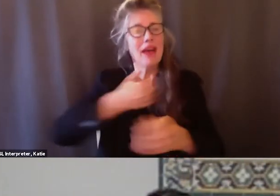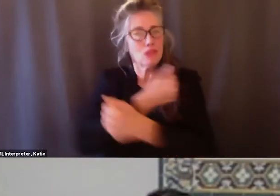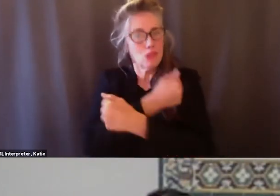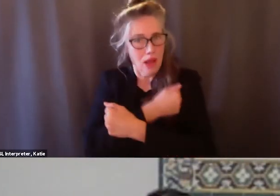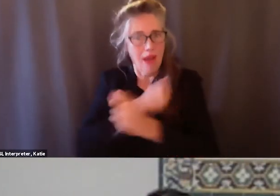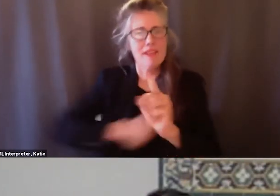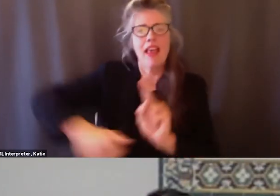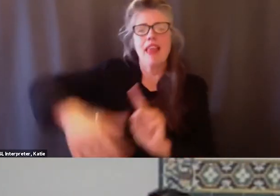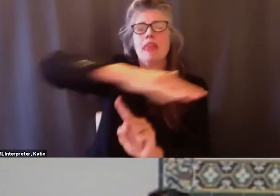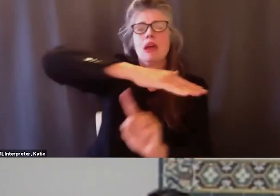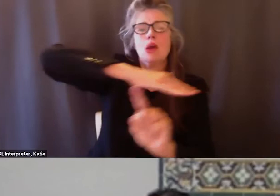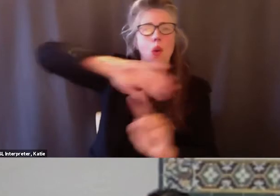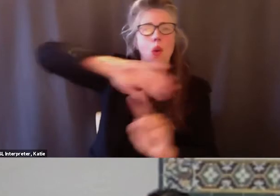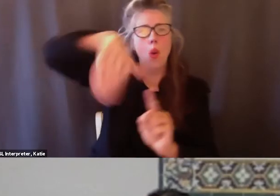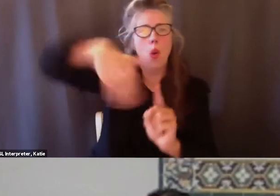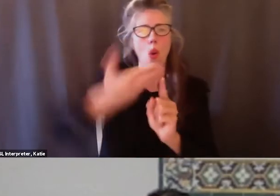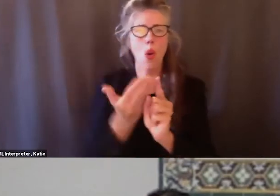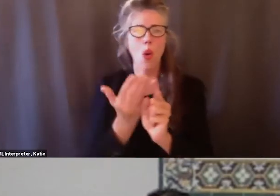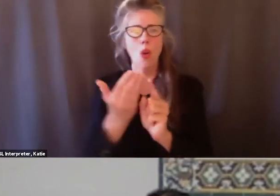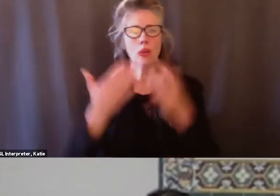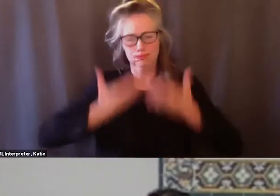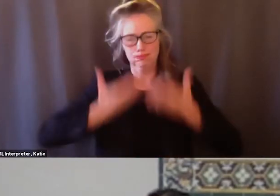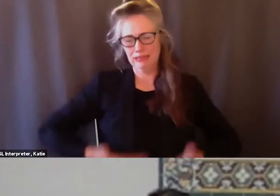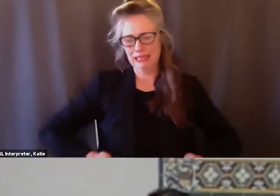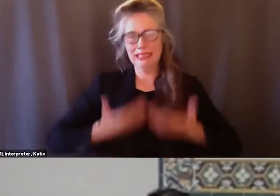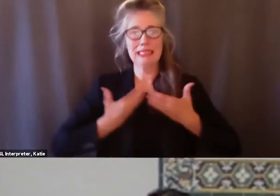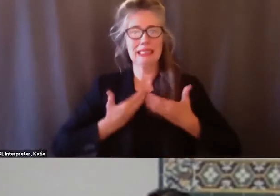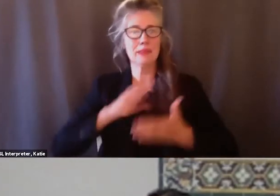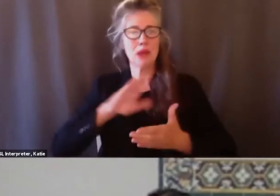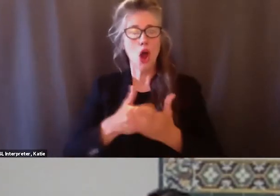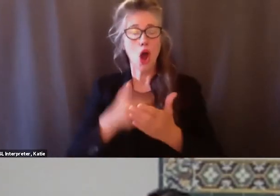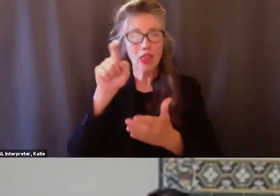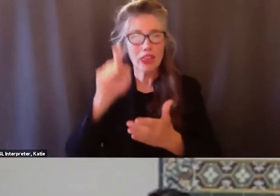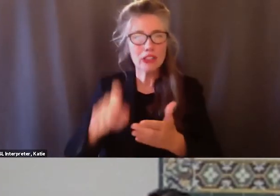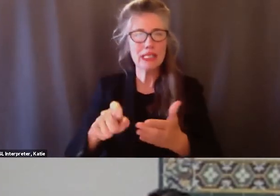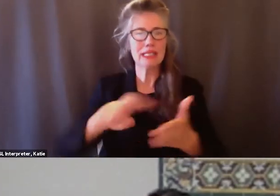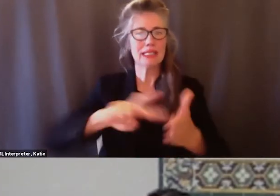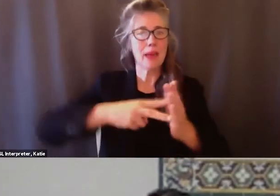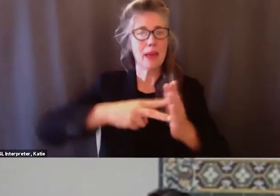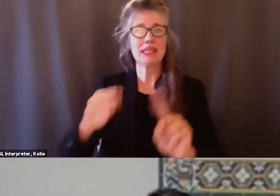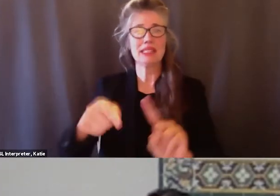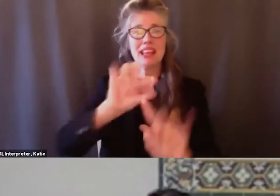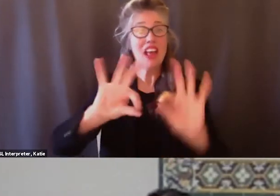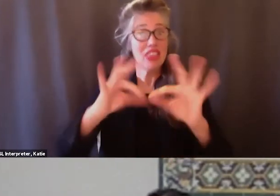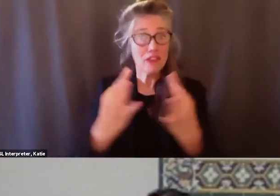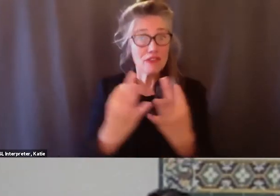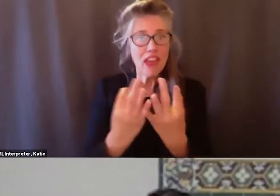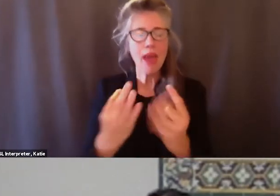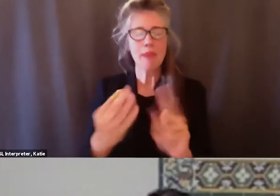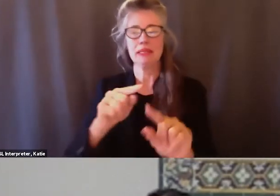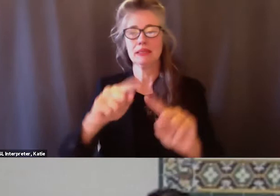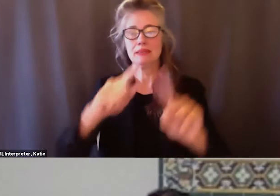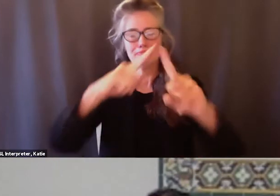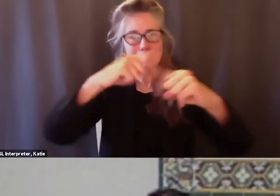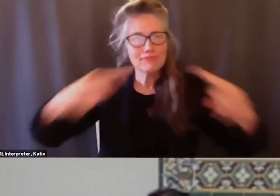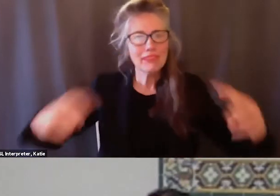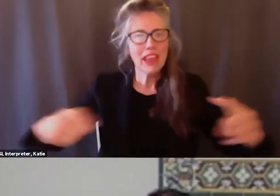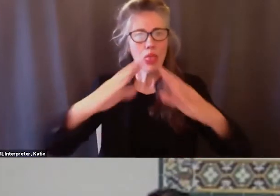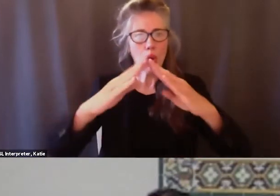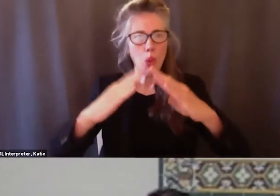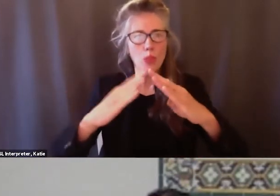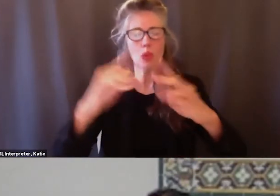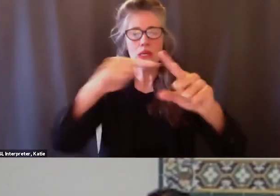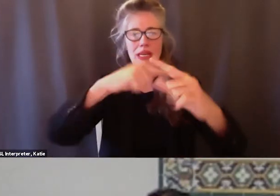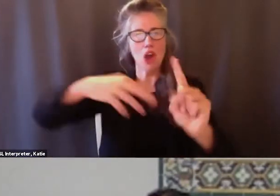we're going to support all of our students and all of their needs, and therefore their families as well, because they're a part of their ecosystem. So that really resonated with